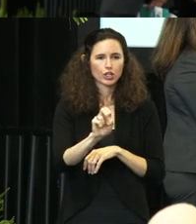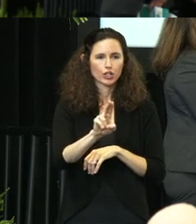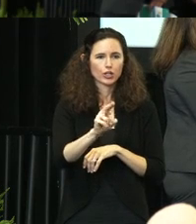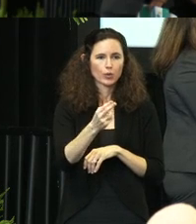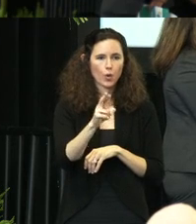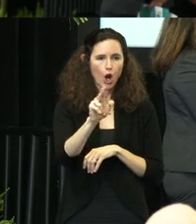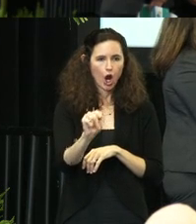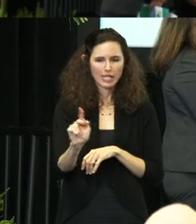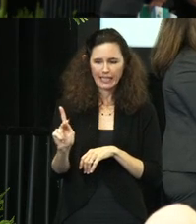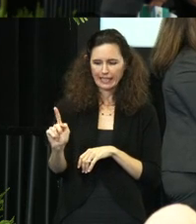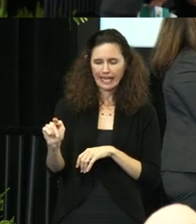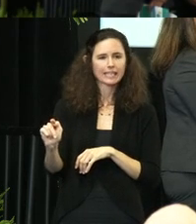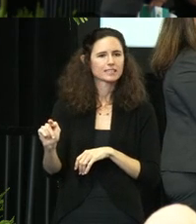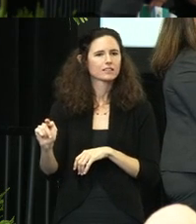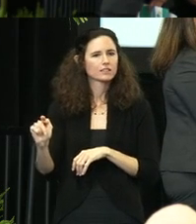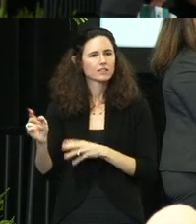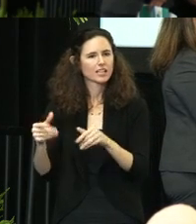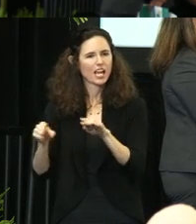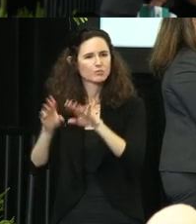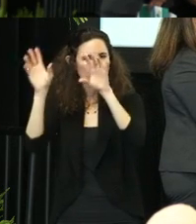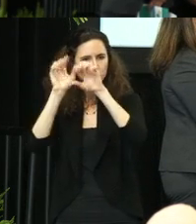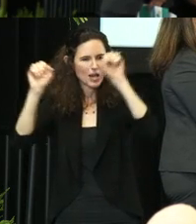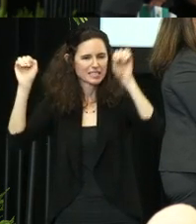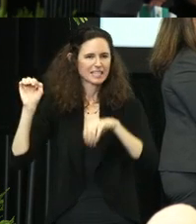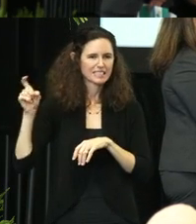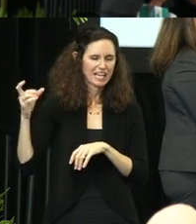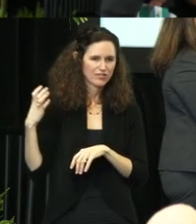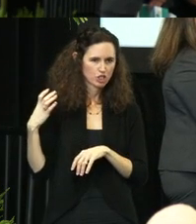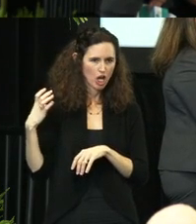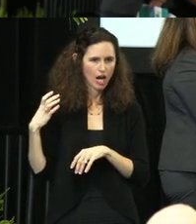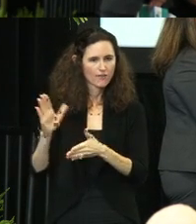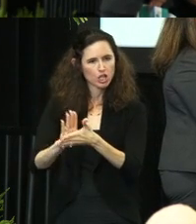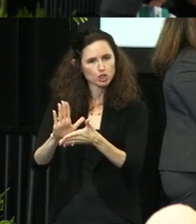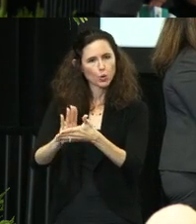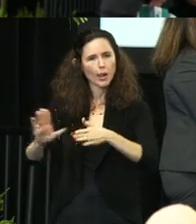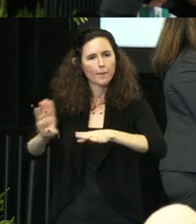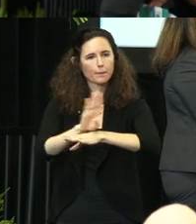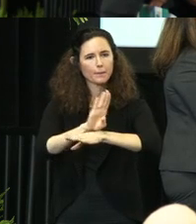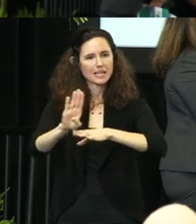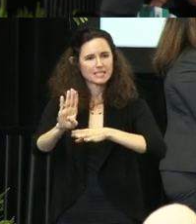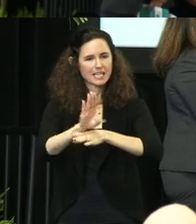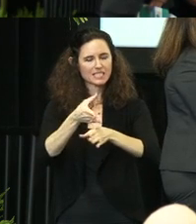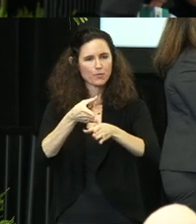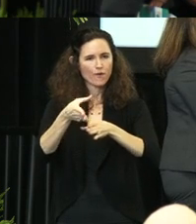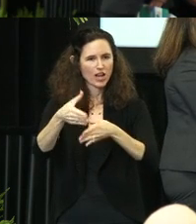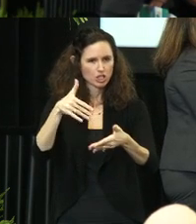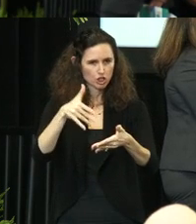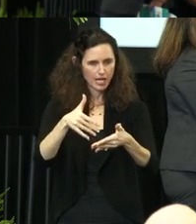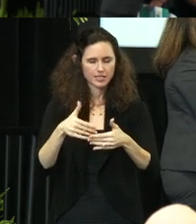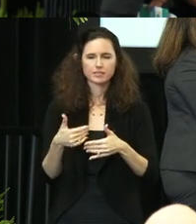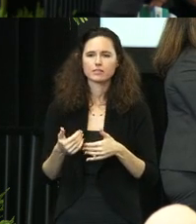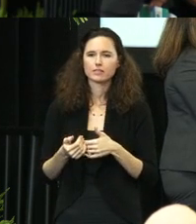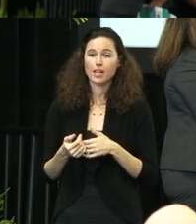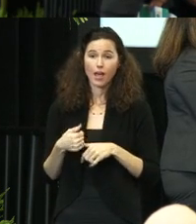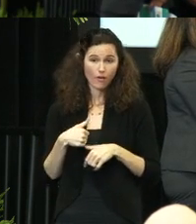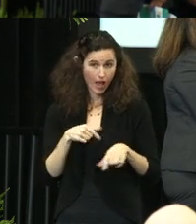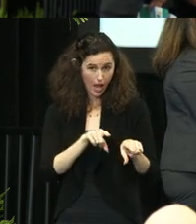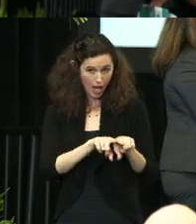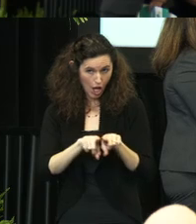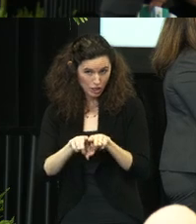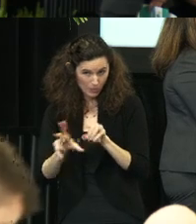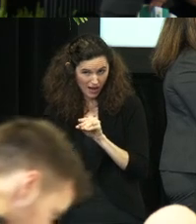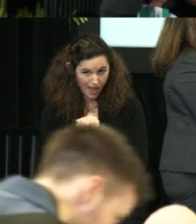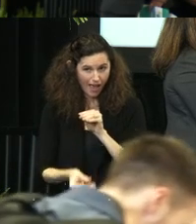Newhard, Kent Campus President and Executive Chair for the School of Business and Professional Studies. And I might also